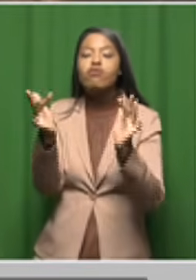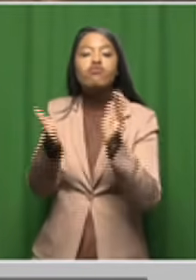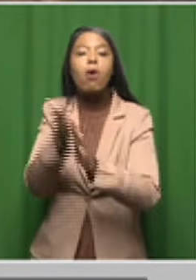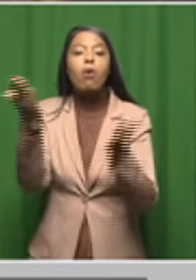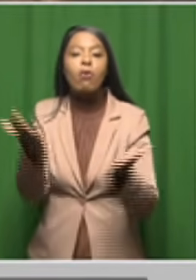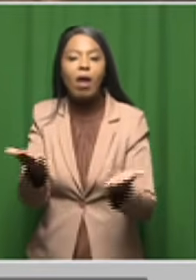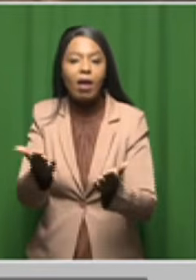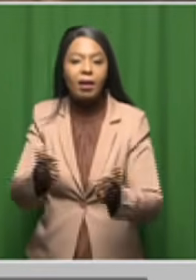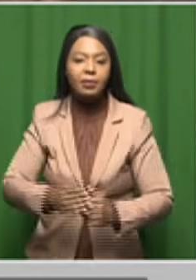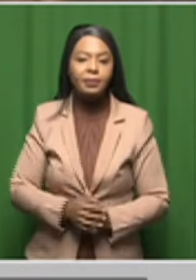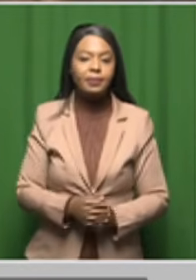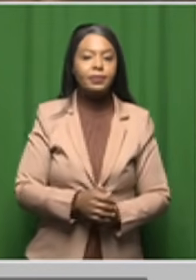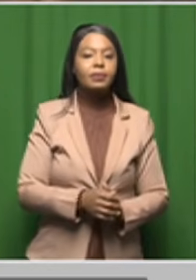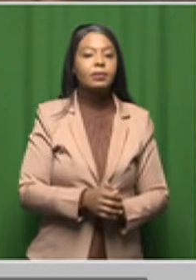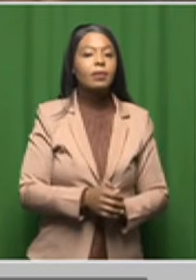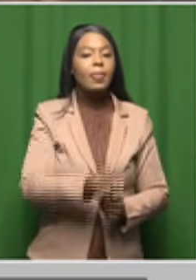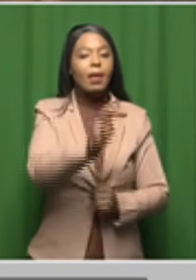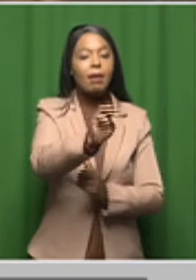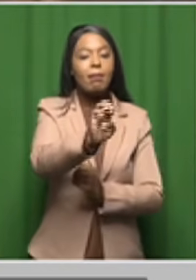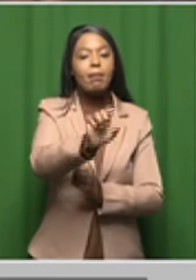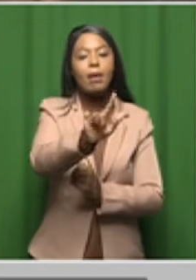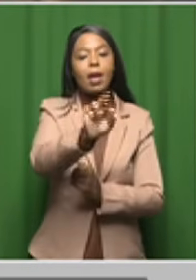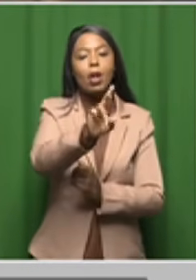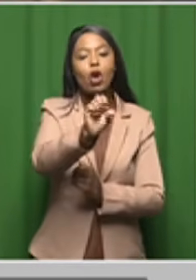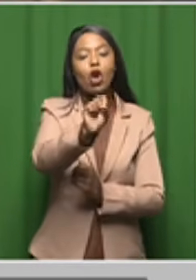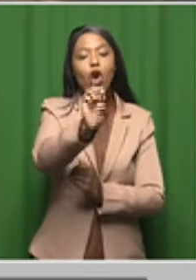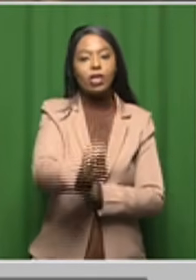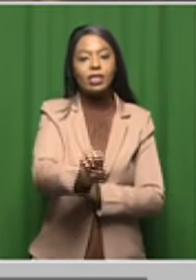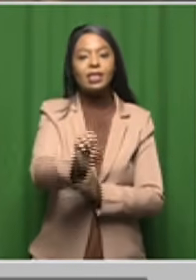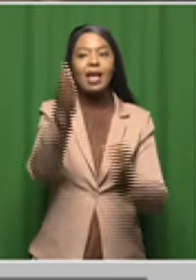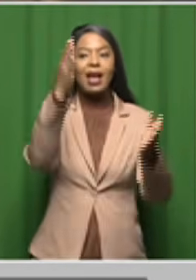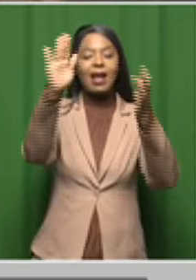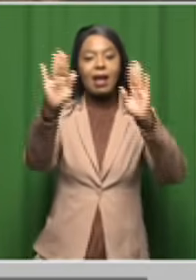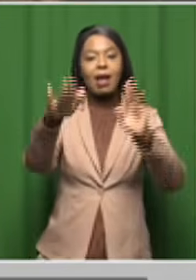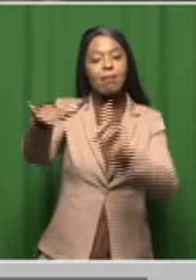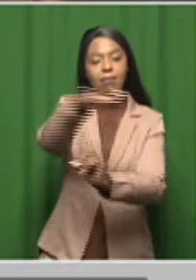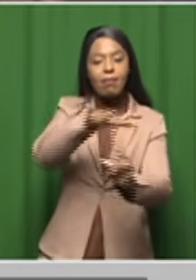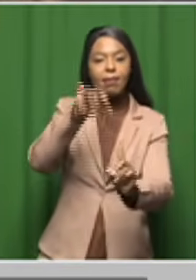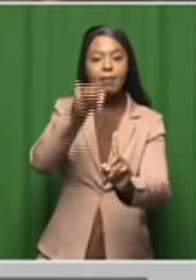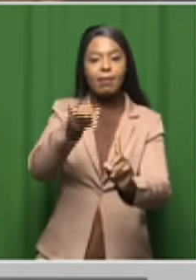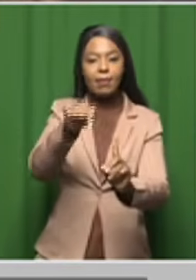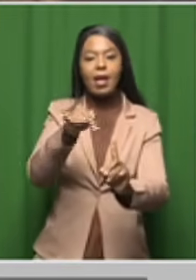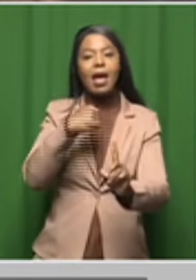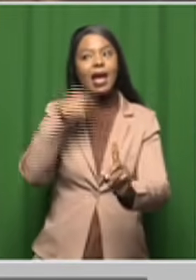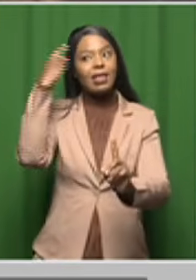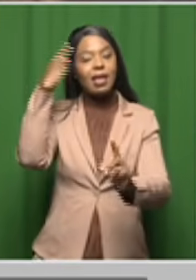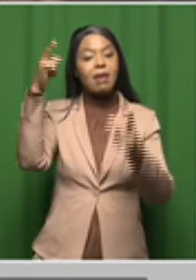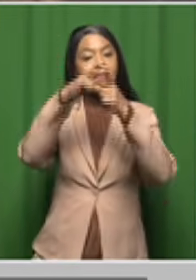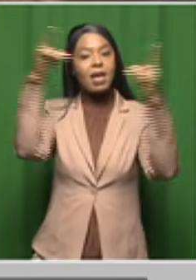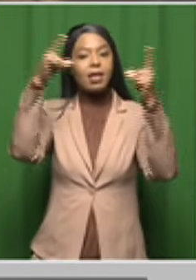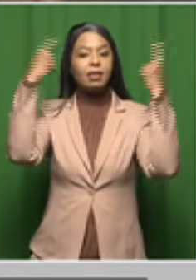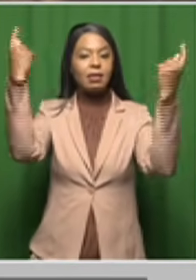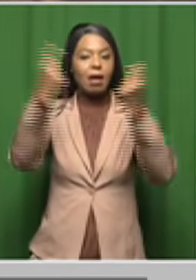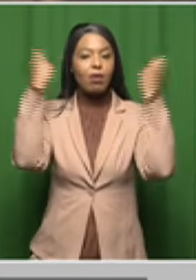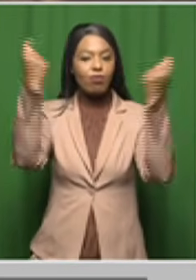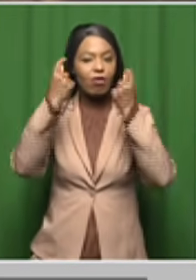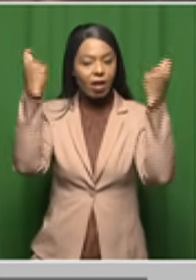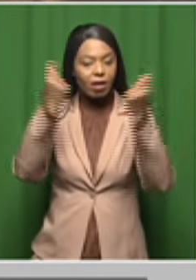We're going to show in the Melrose Gallery. And I think it's a big celebration because of